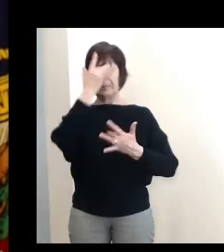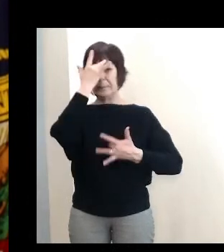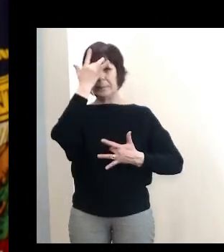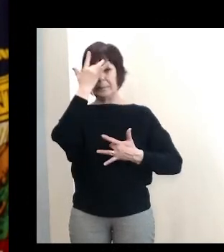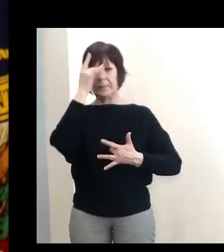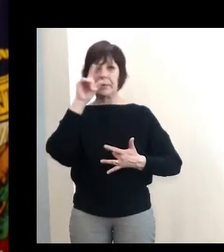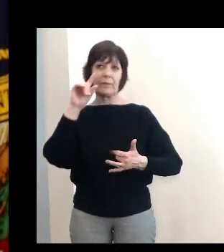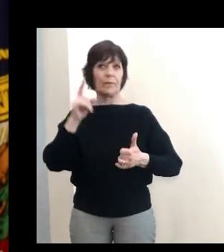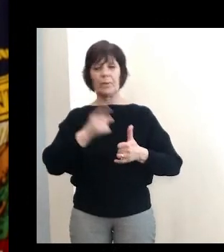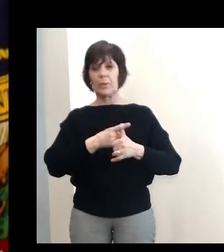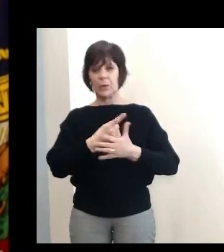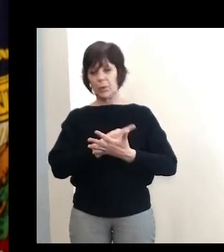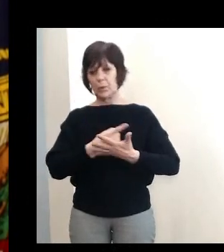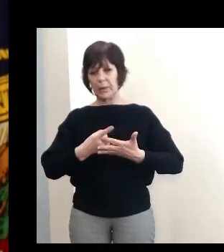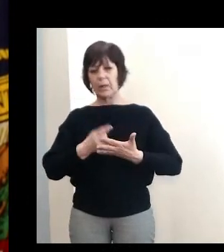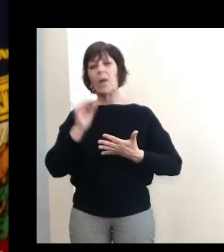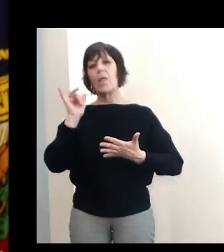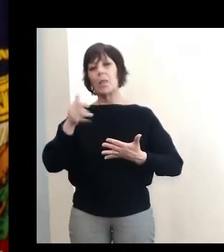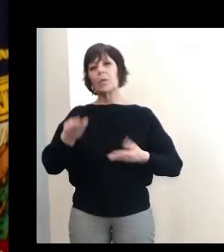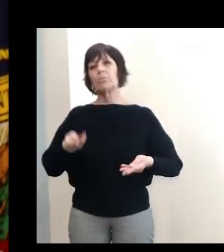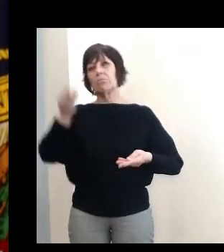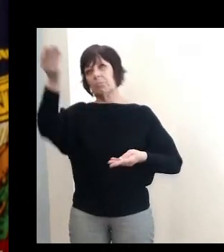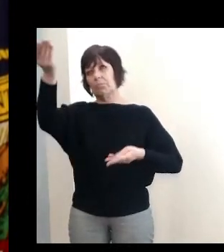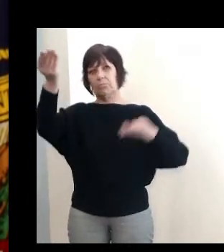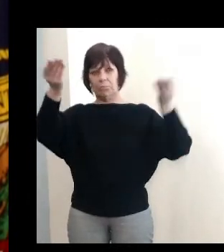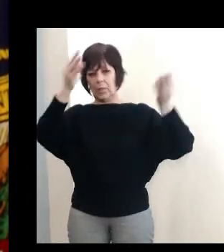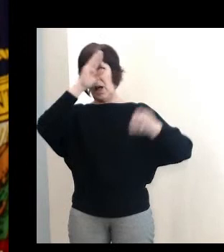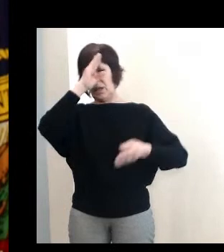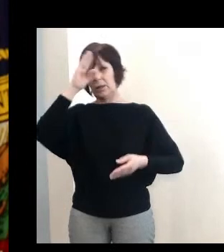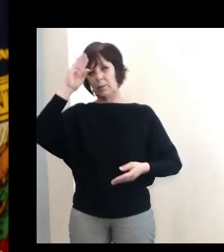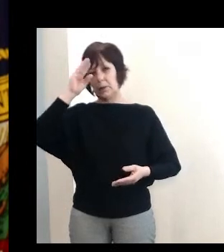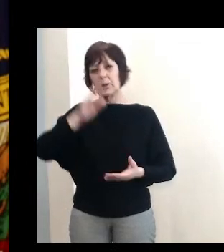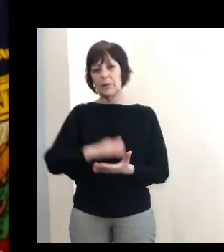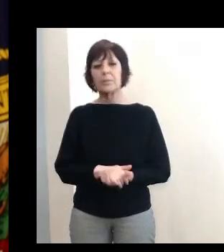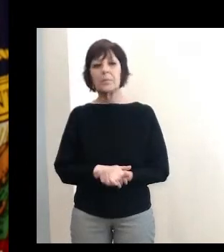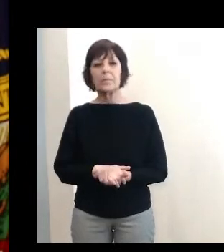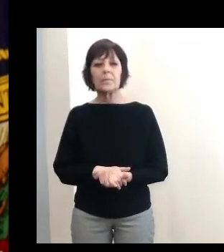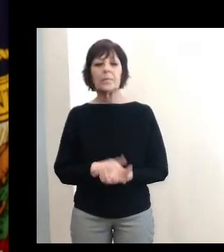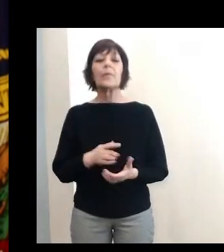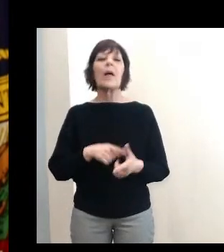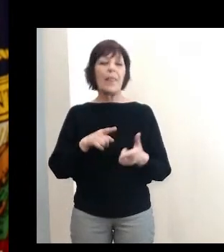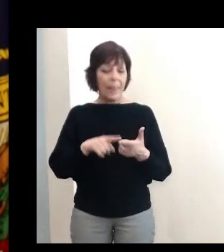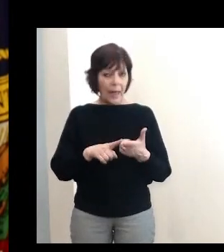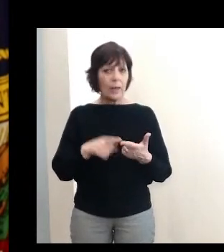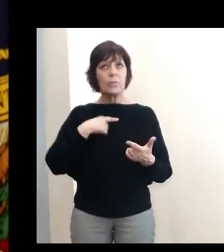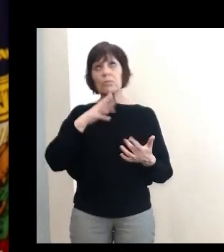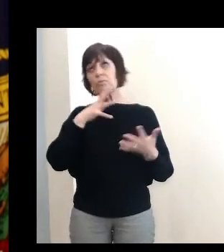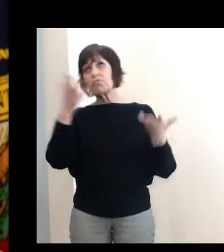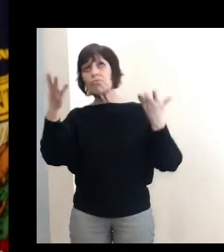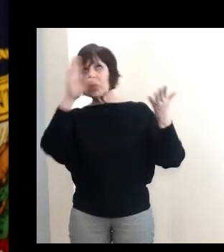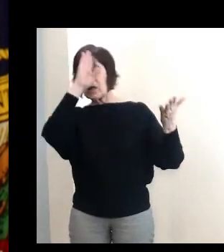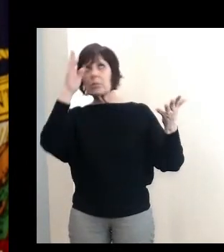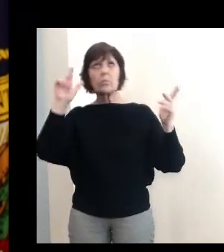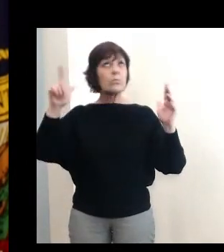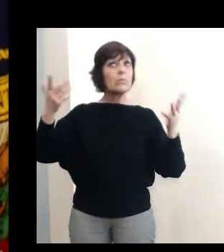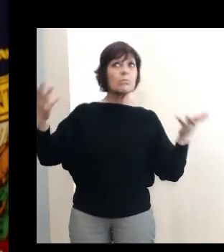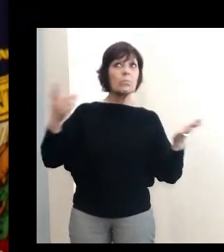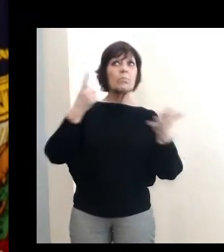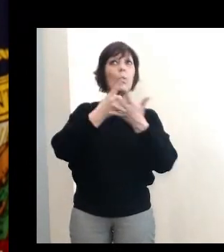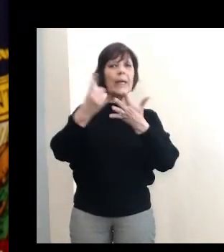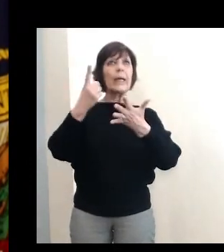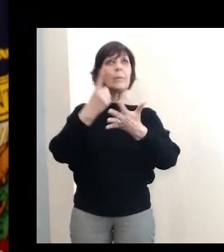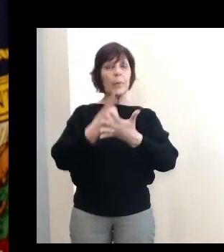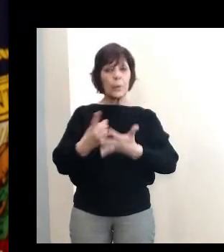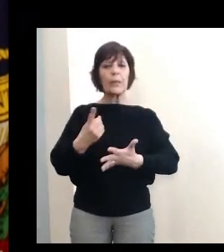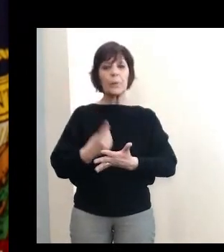doses. So those will be going to the hospitals, and then we'll talk with the hospitals and revisit it on a week-by-week basis.